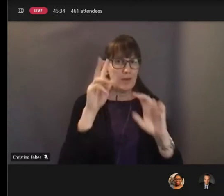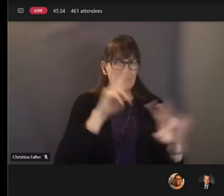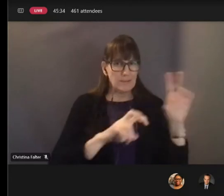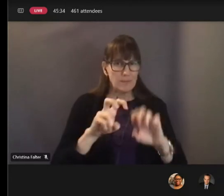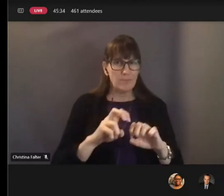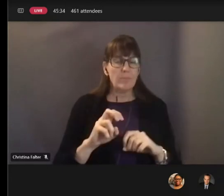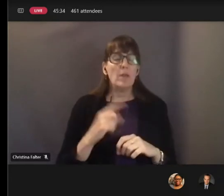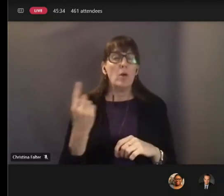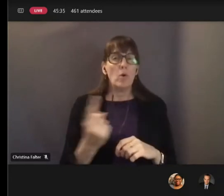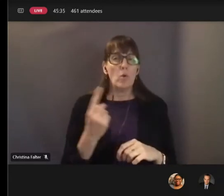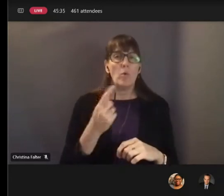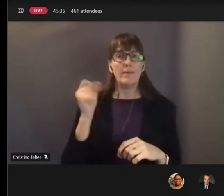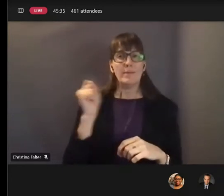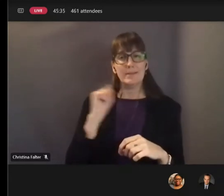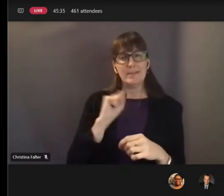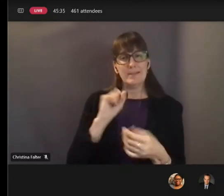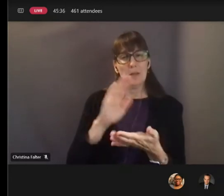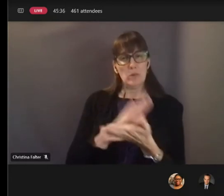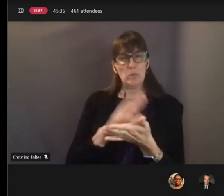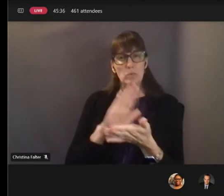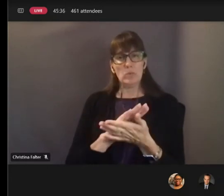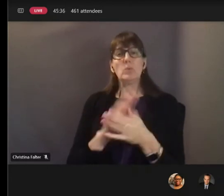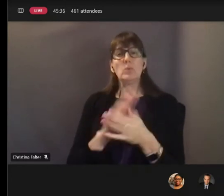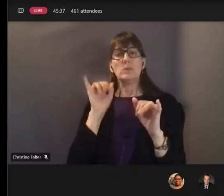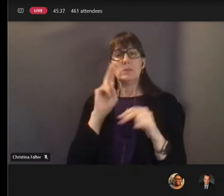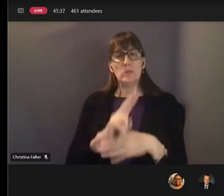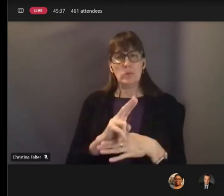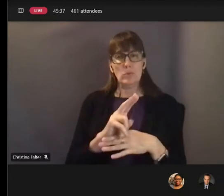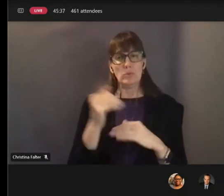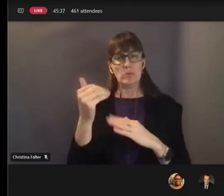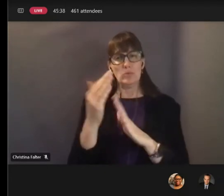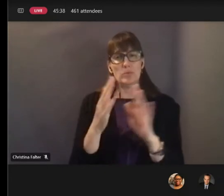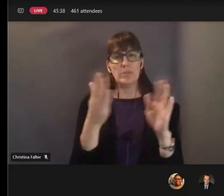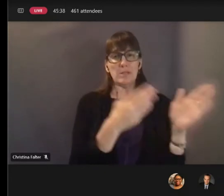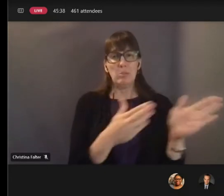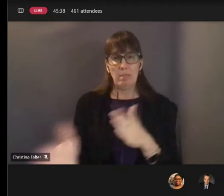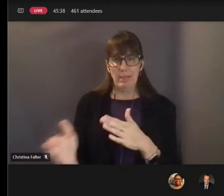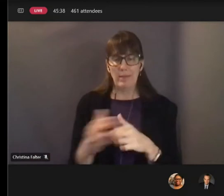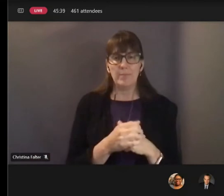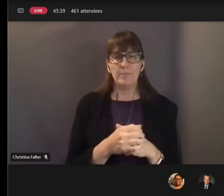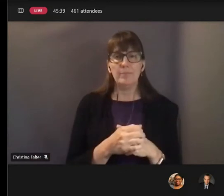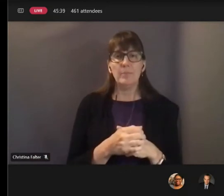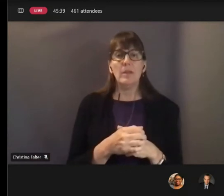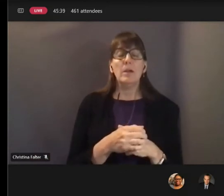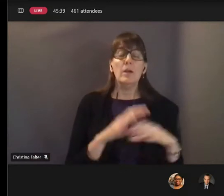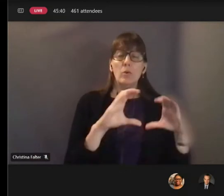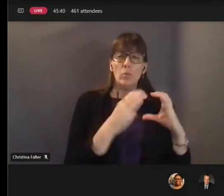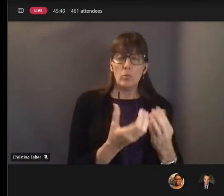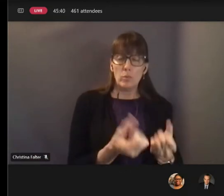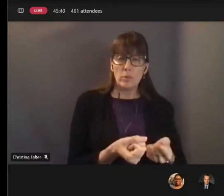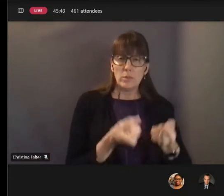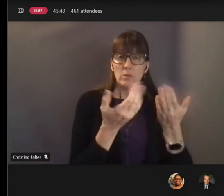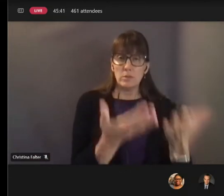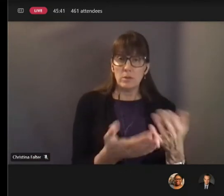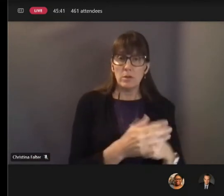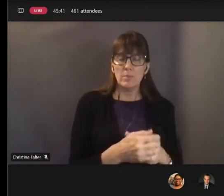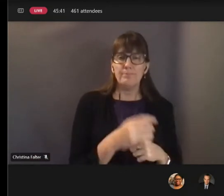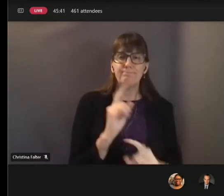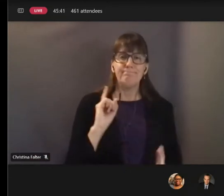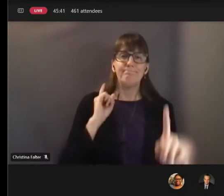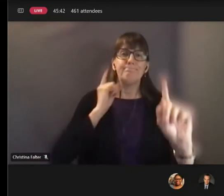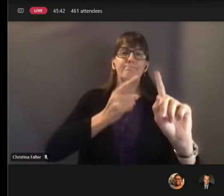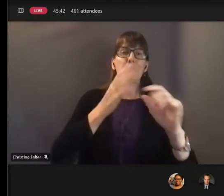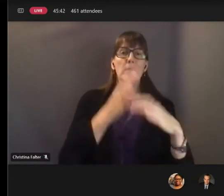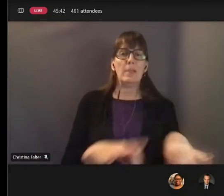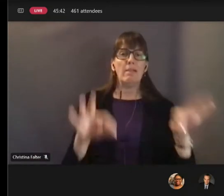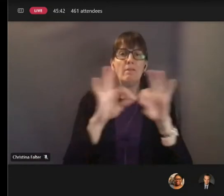Seattle Excellence, is our guide. Finally, with respect to course offerings, To live up to our values of our strategic plan, we'll be